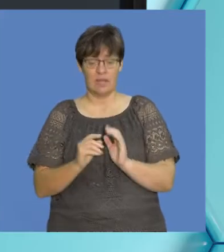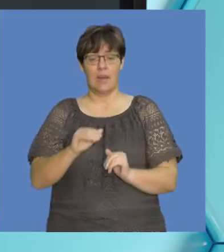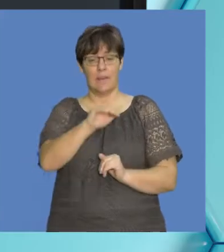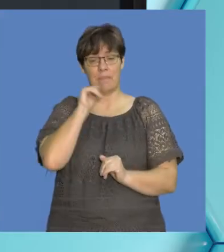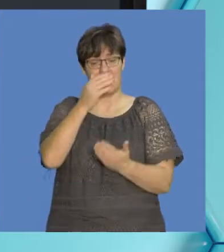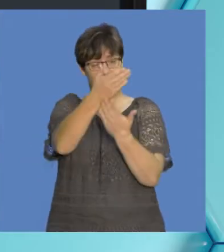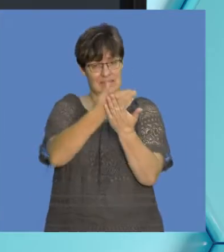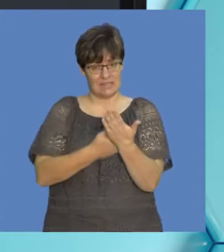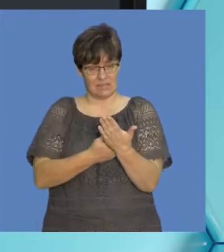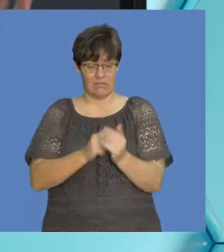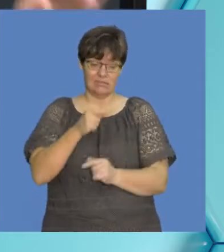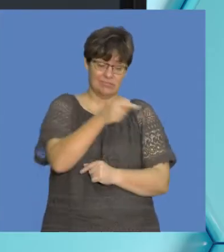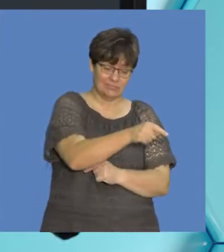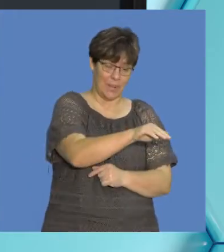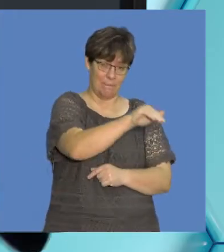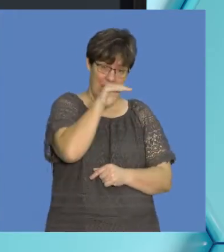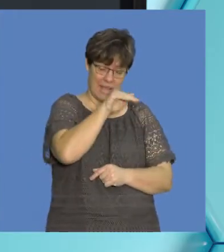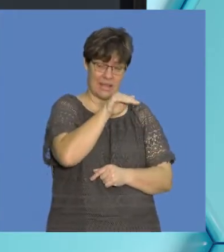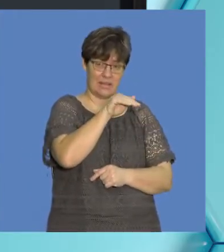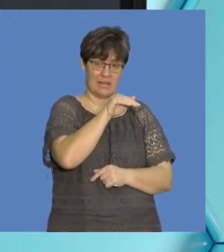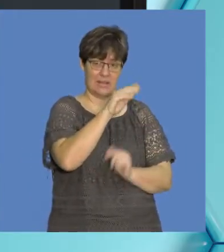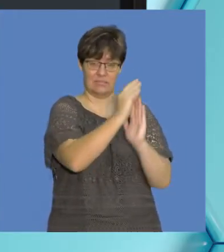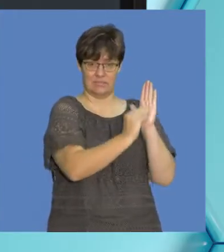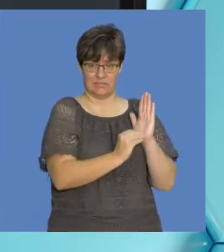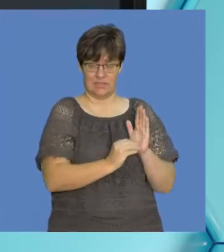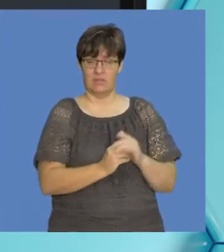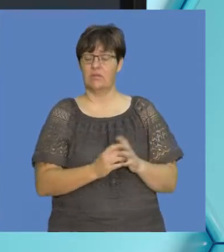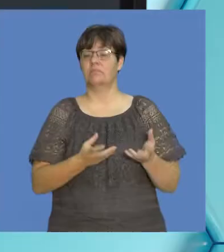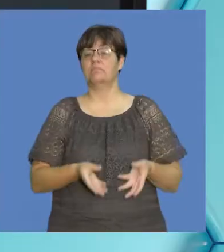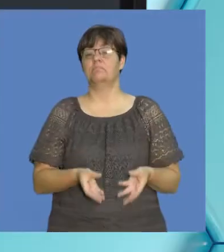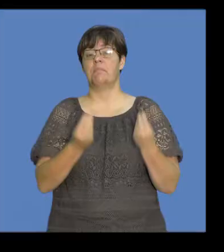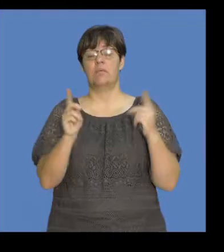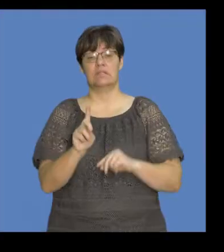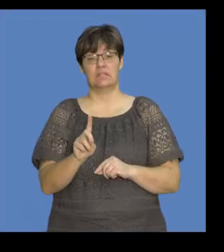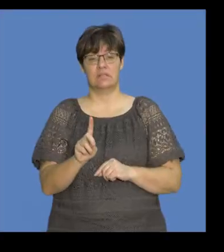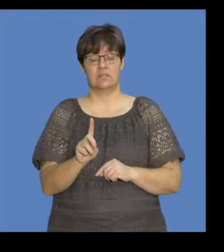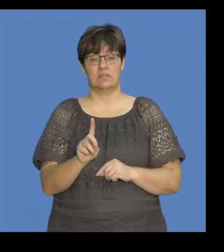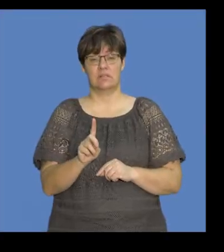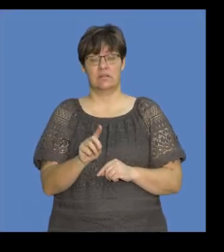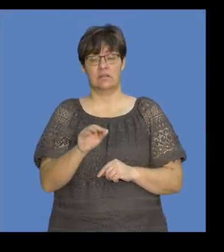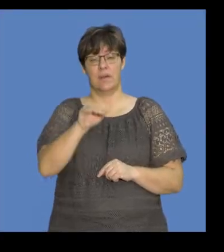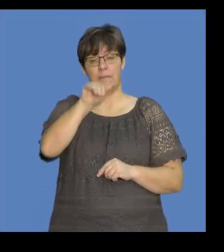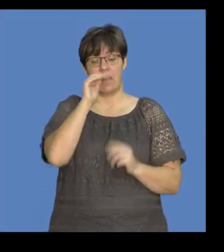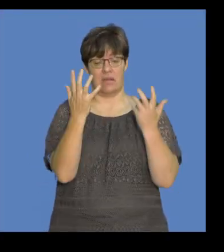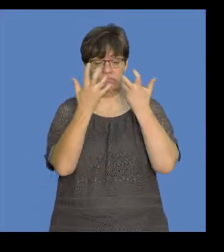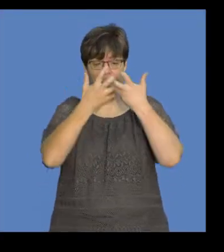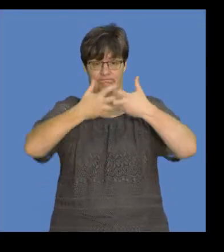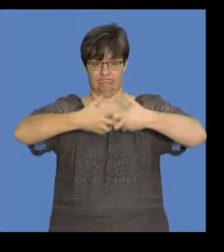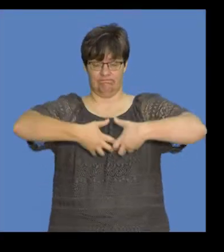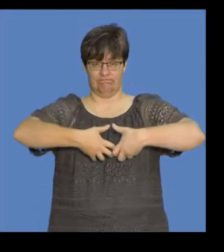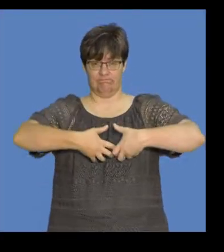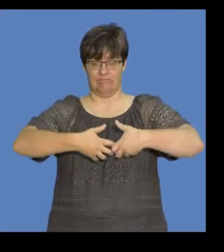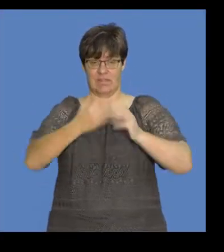statement as per the records of the bank, gives rise to the bank reconciliation